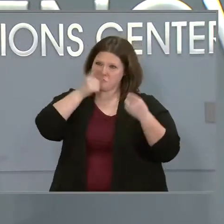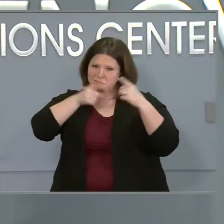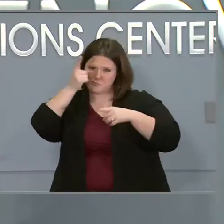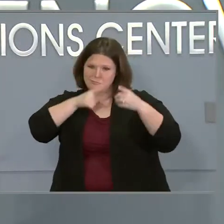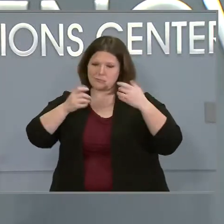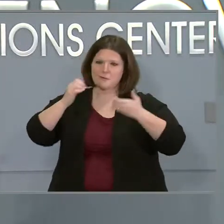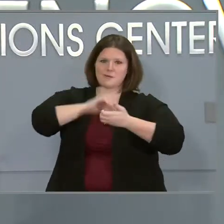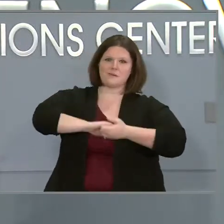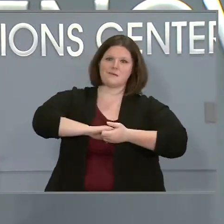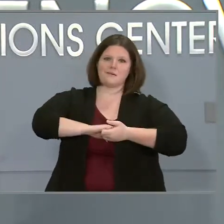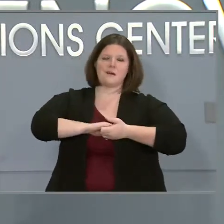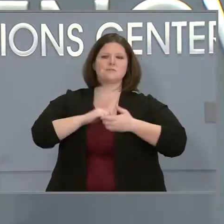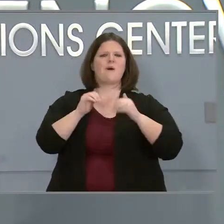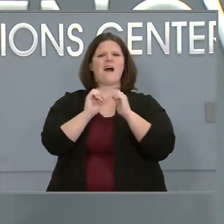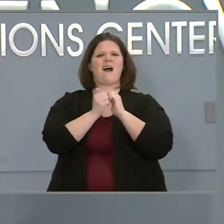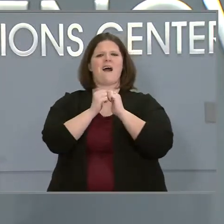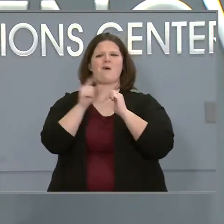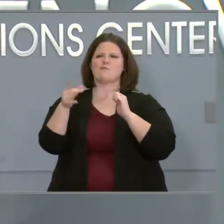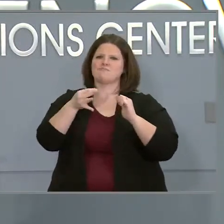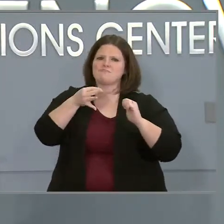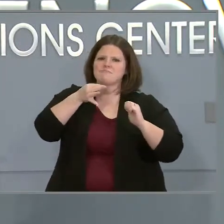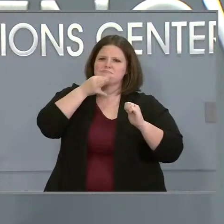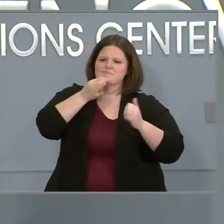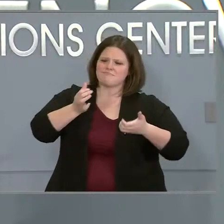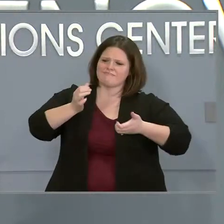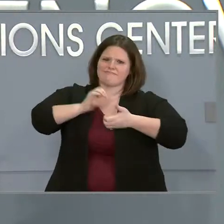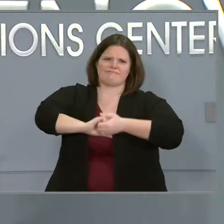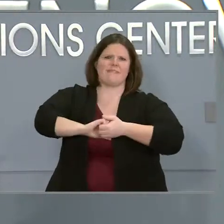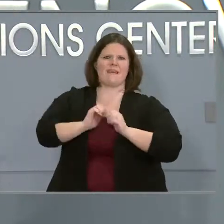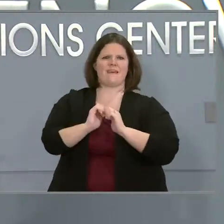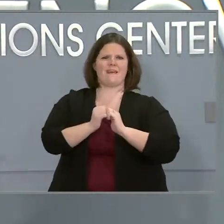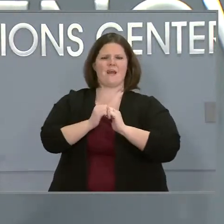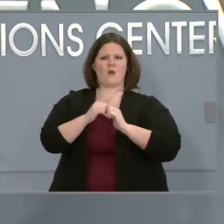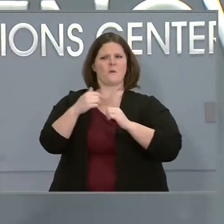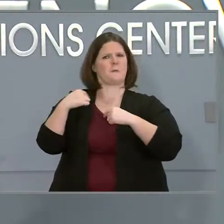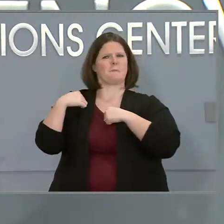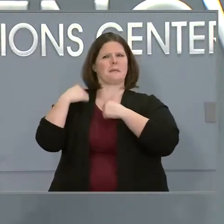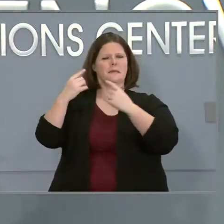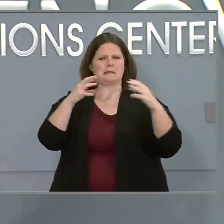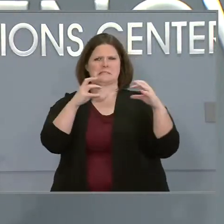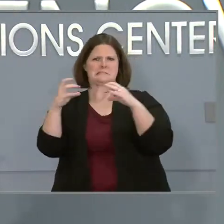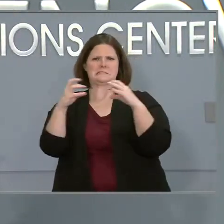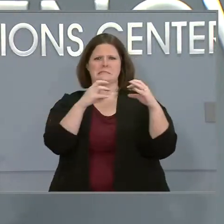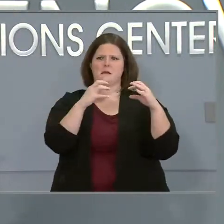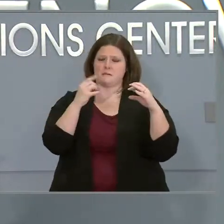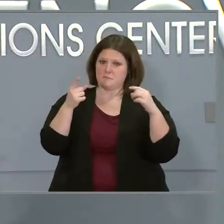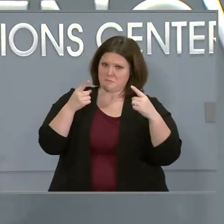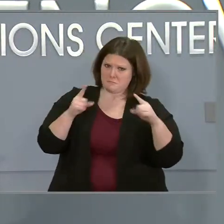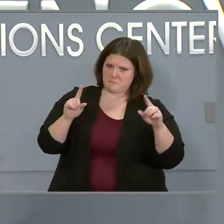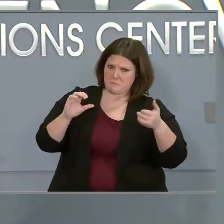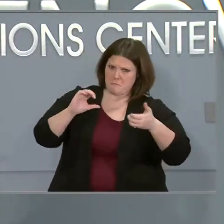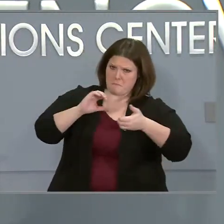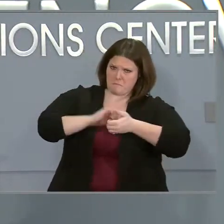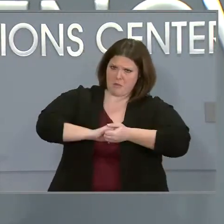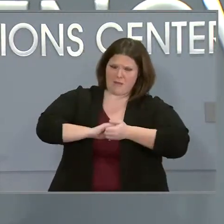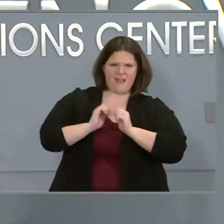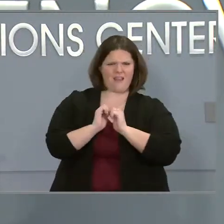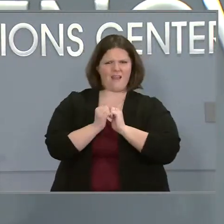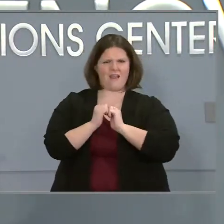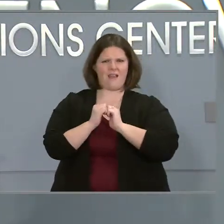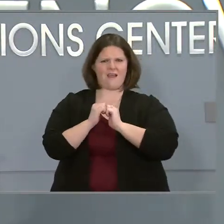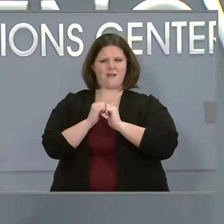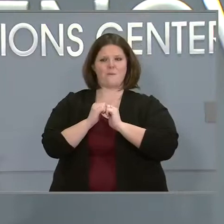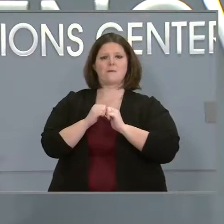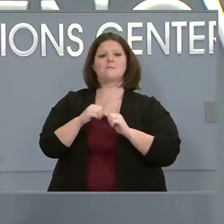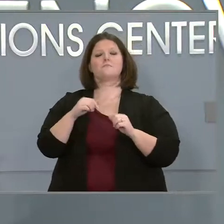What allowed you to do that, and how did you, talk a little bit about working with